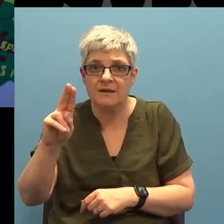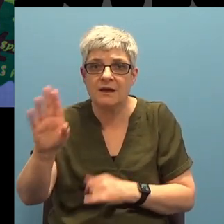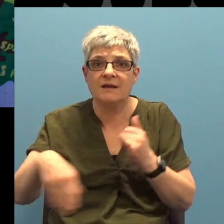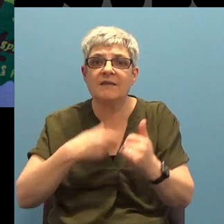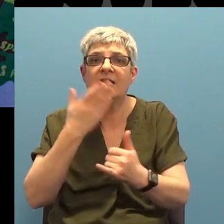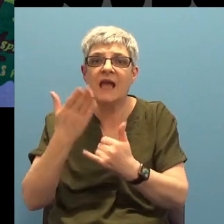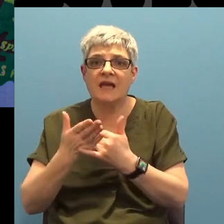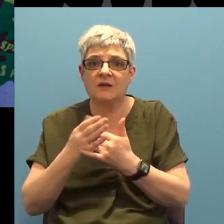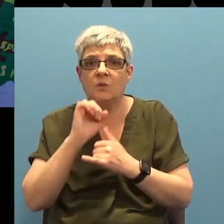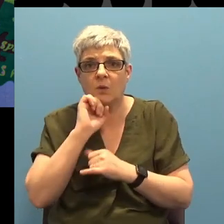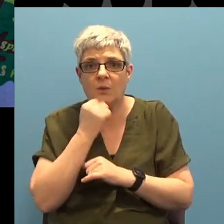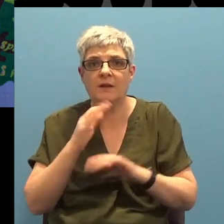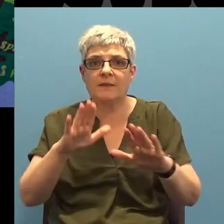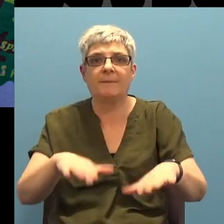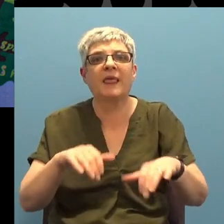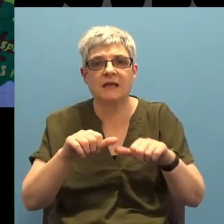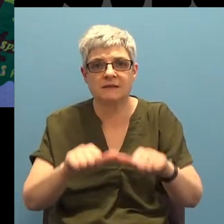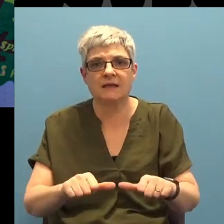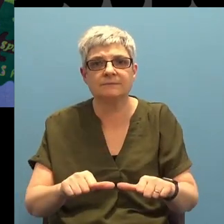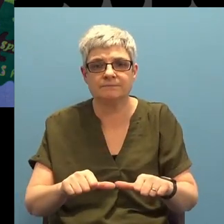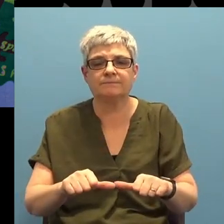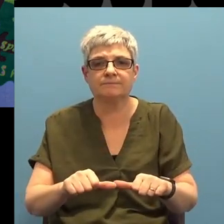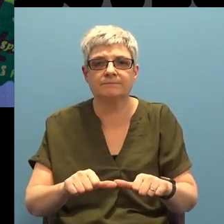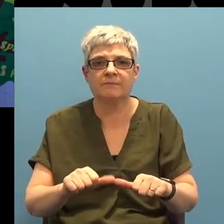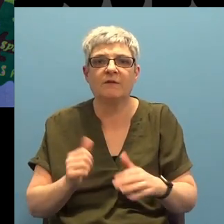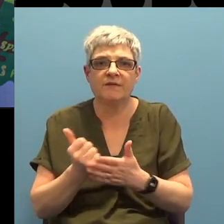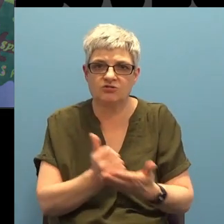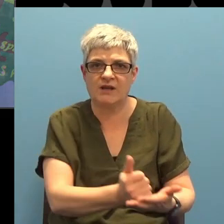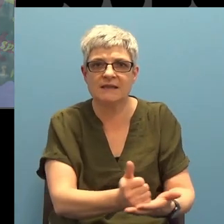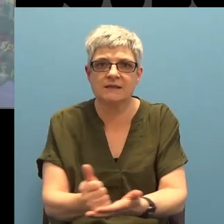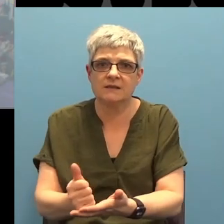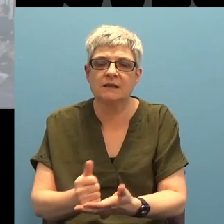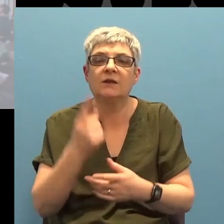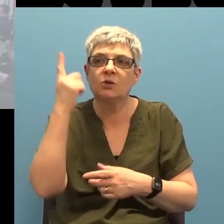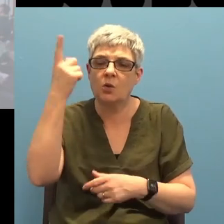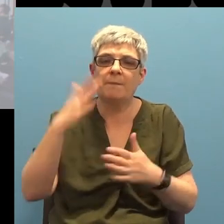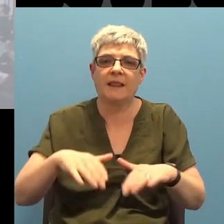together in the words of the blessing of the grace. God bless.